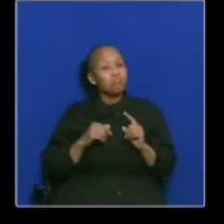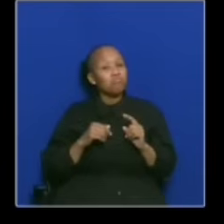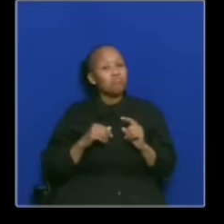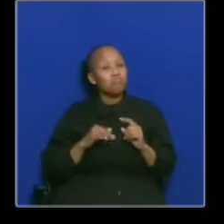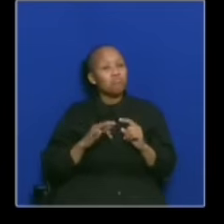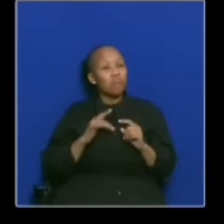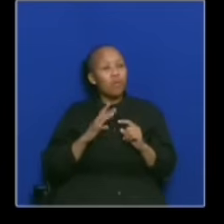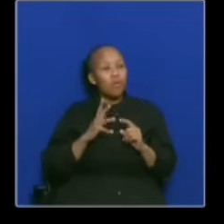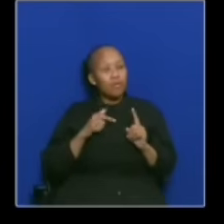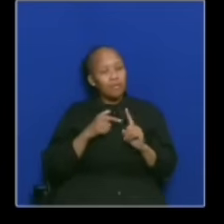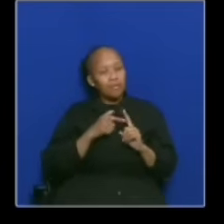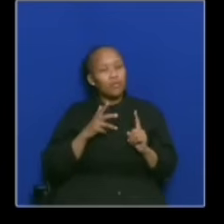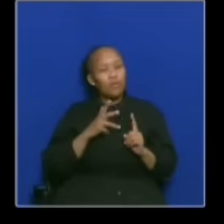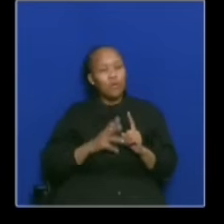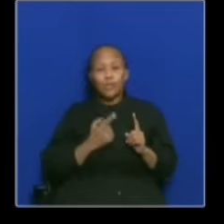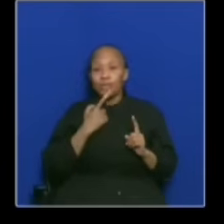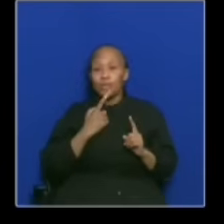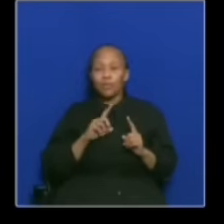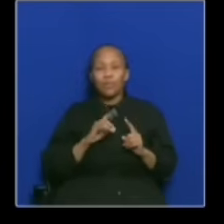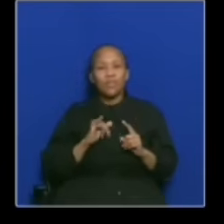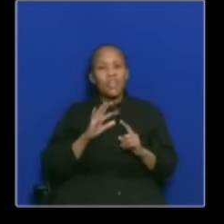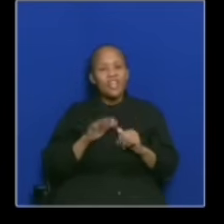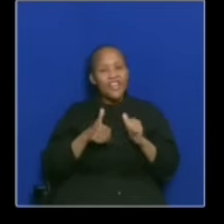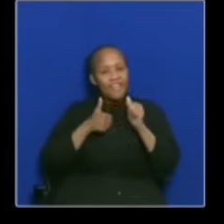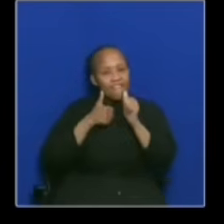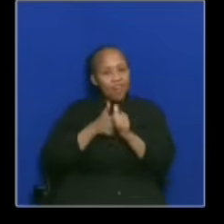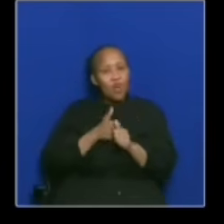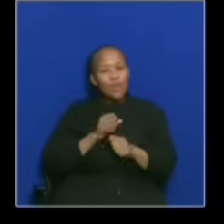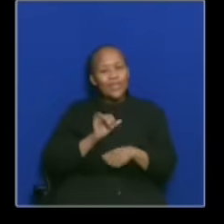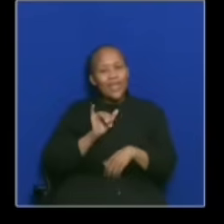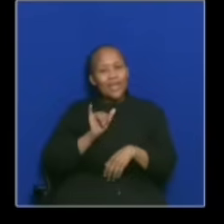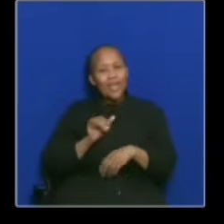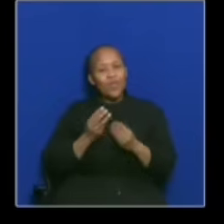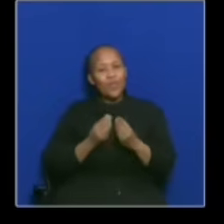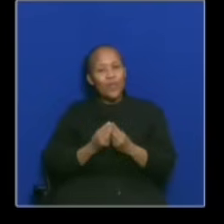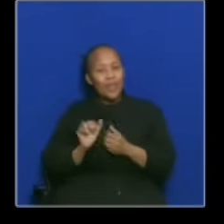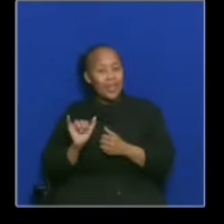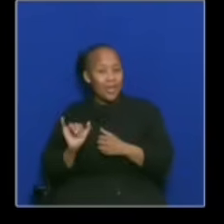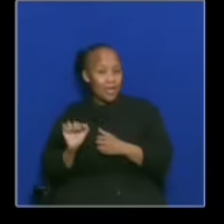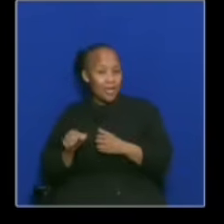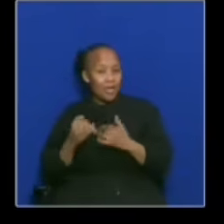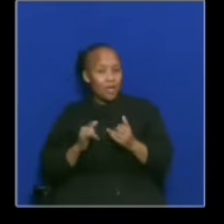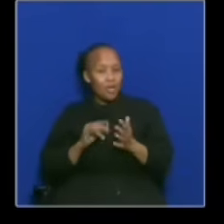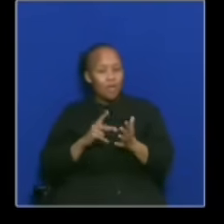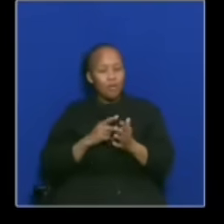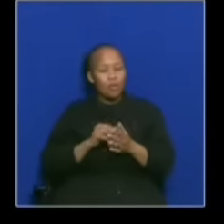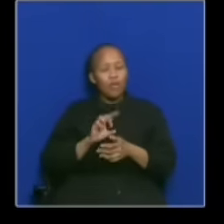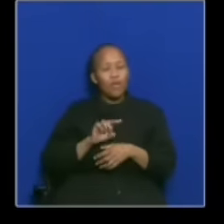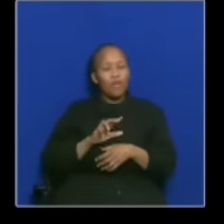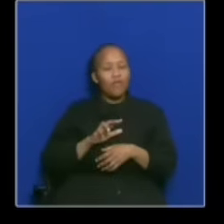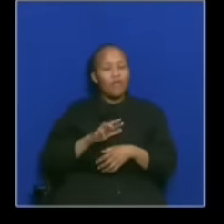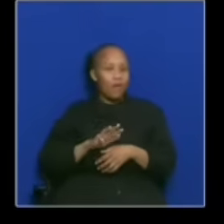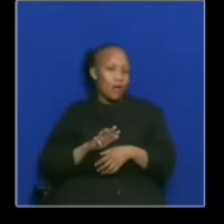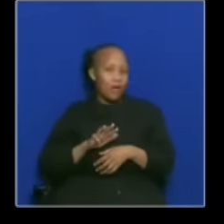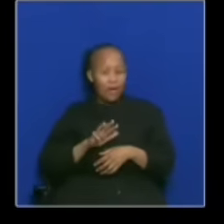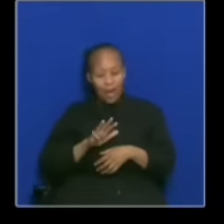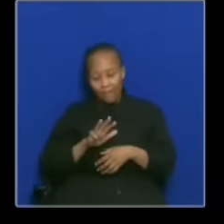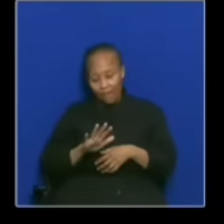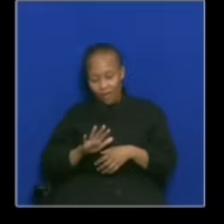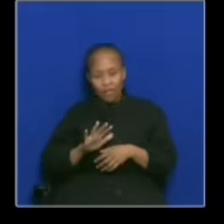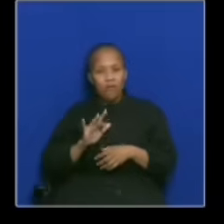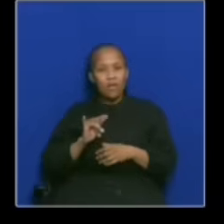He follows that with that, and if you go over the page to 1895, General Carne responds Viandre.